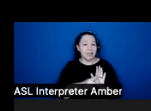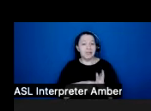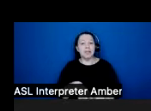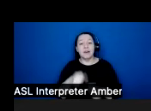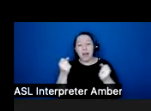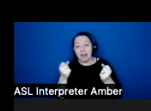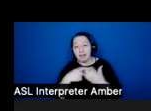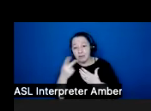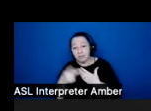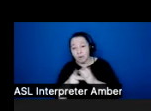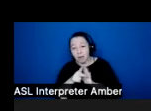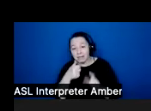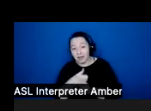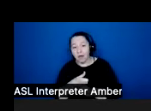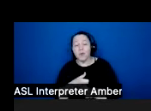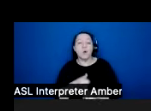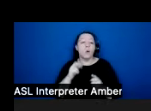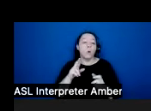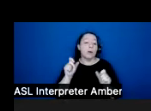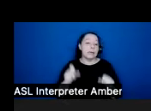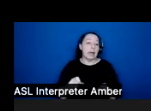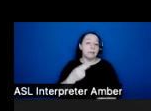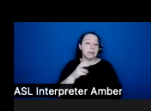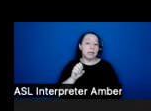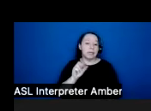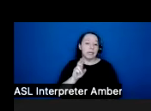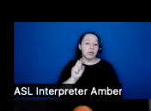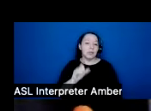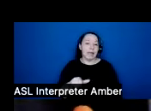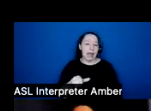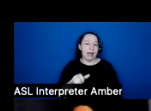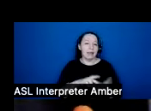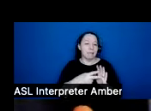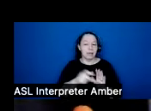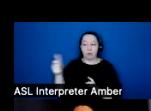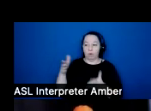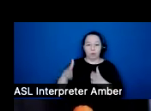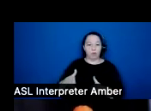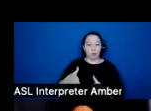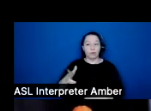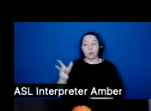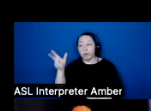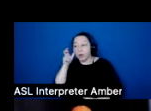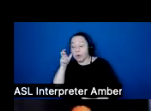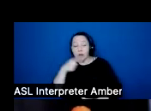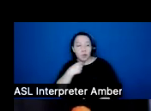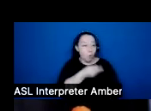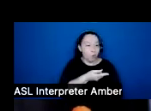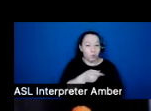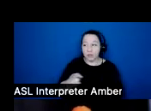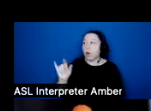things about the privileged conversation too, and why they're saying that, like with